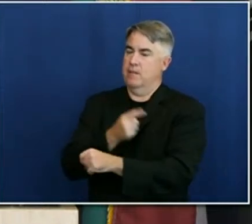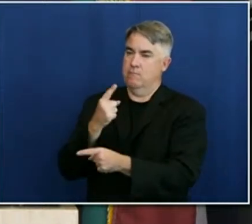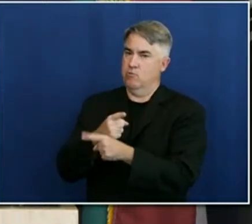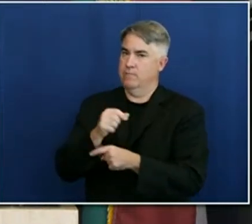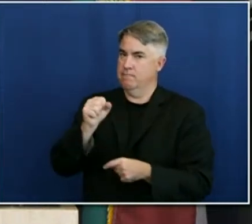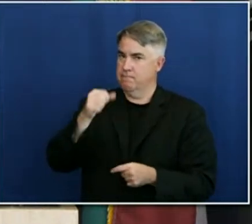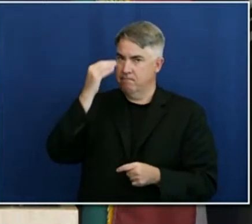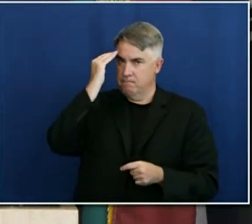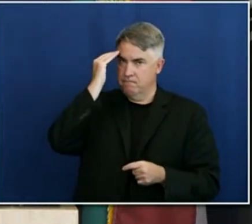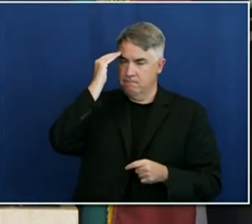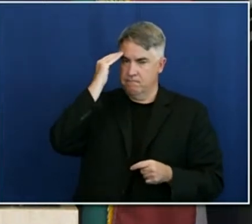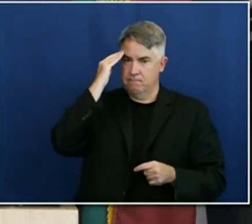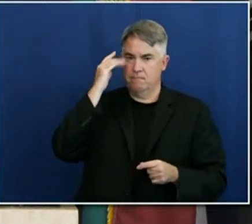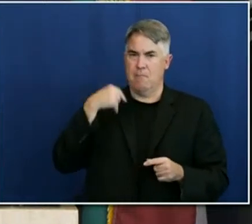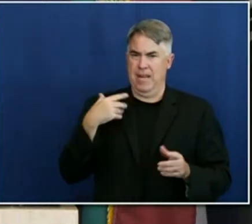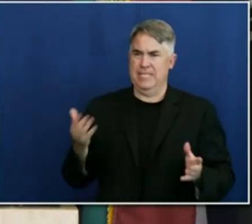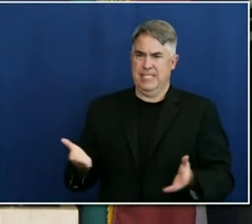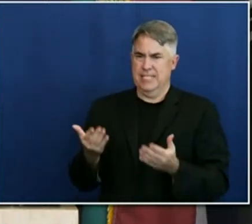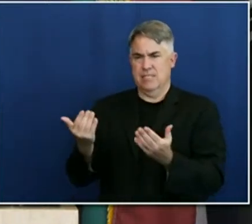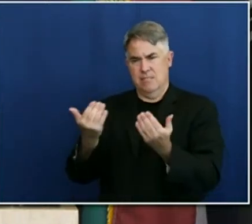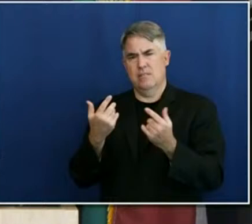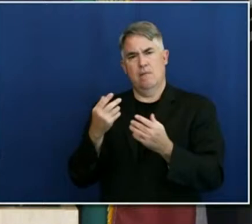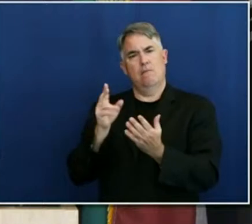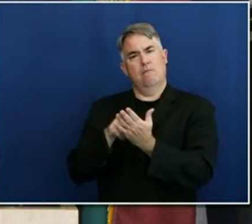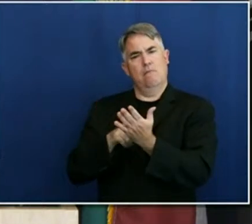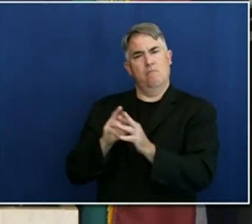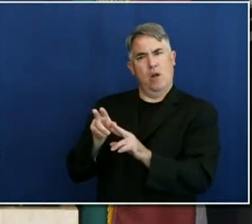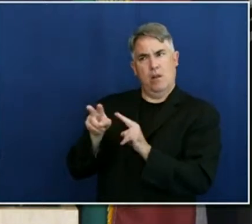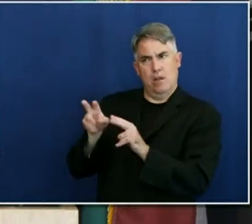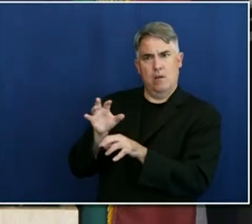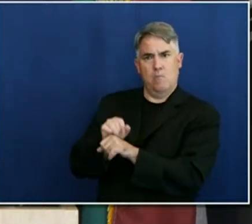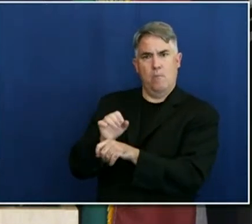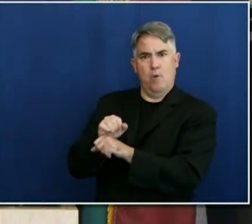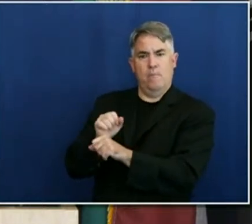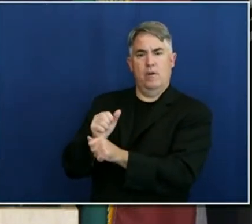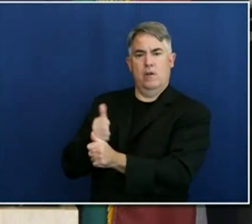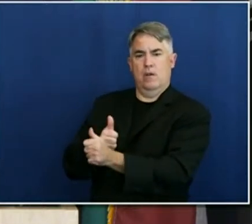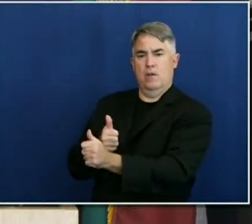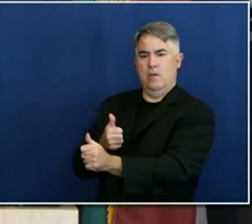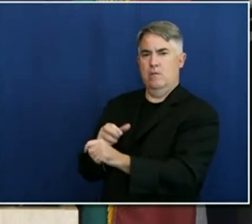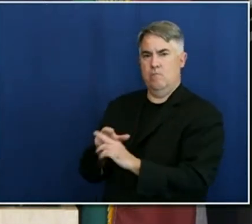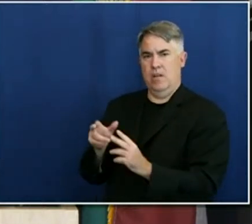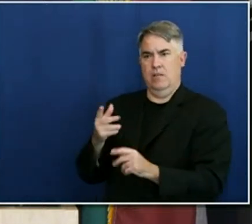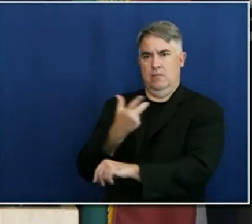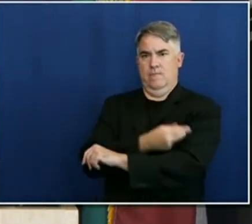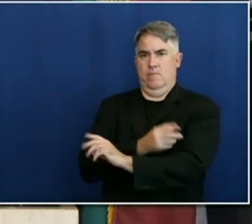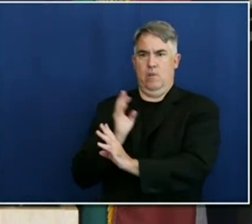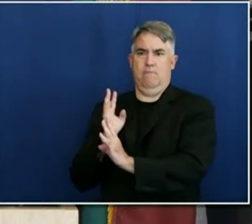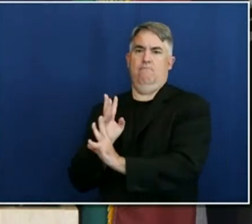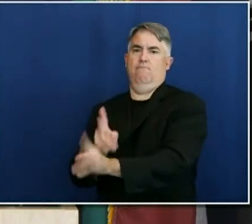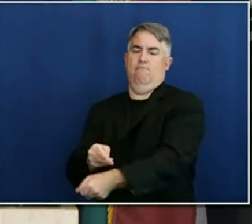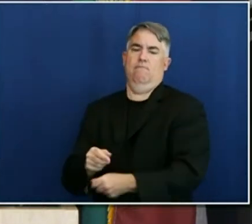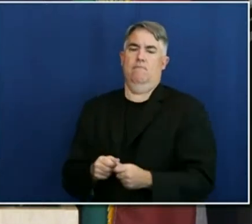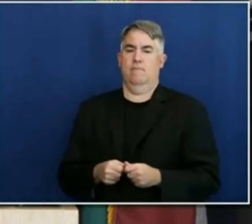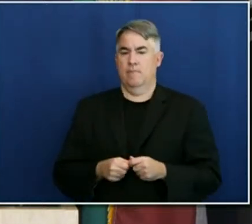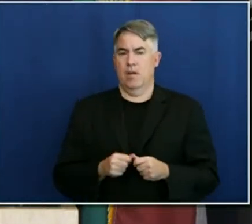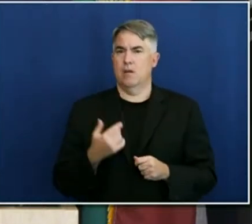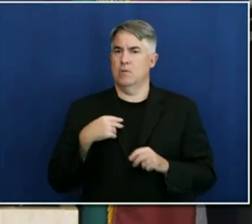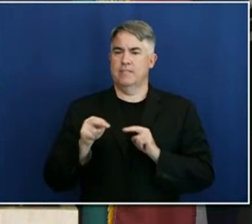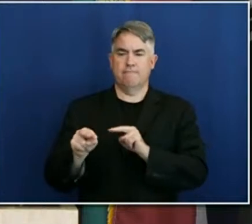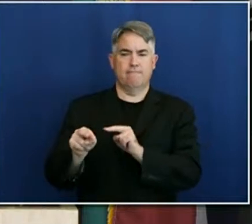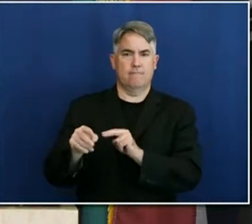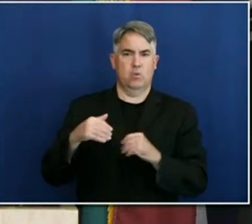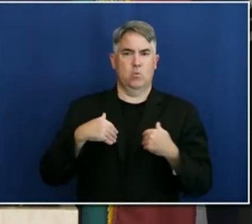increase those. And, you know, we suspect the numbers, you know, will come up as we move forward. But it's definitely something we're thinking about and working